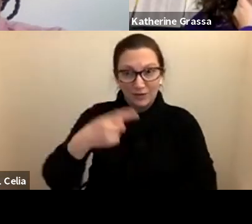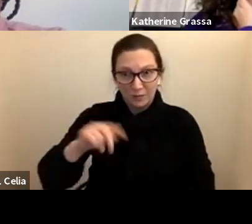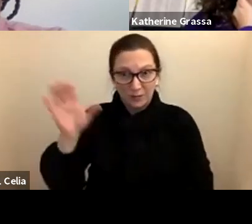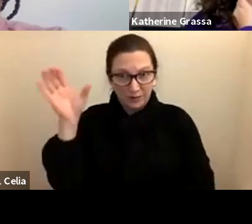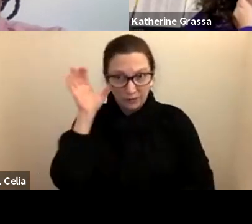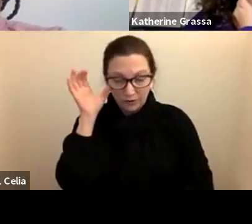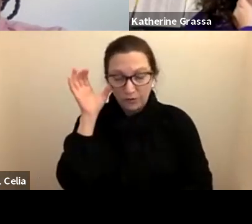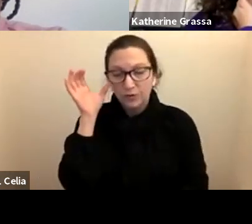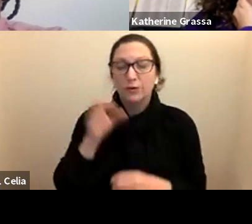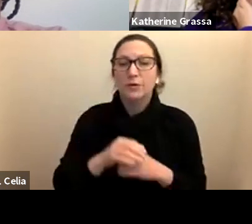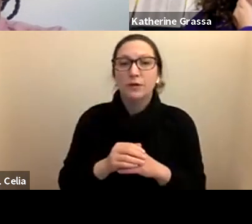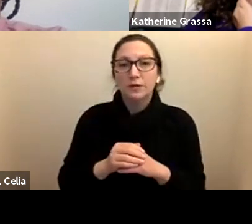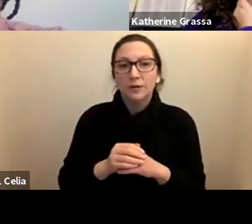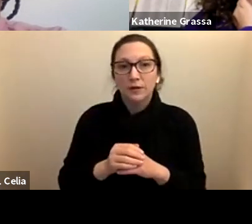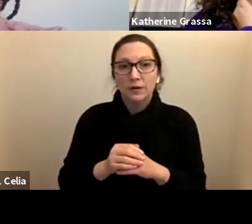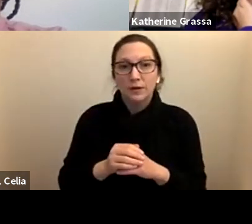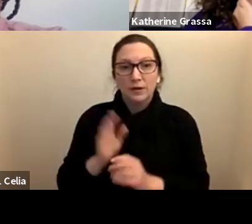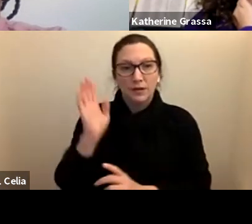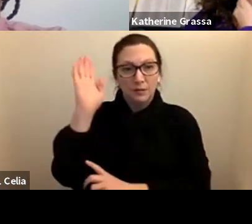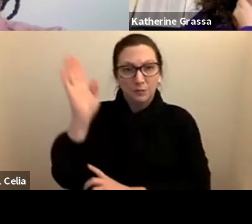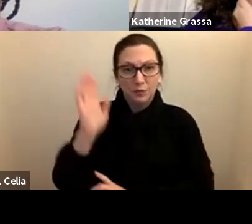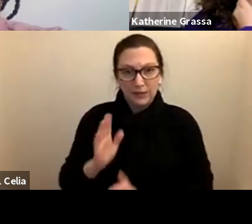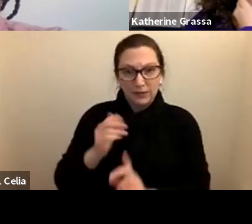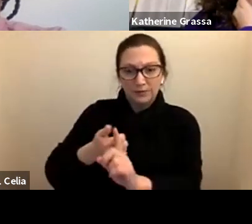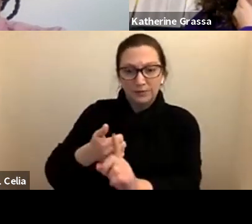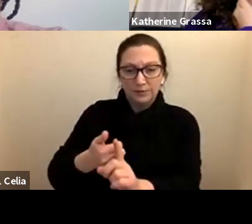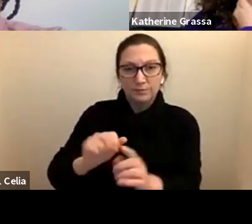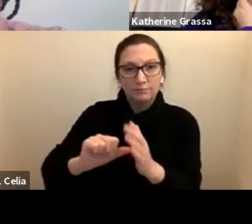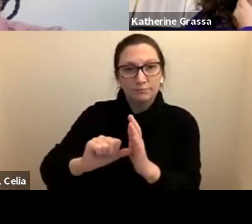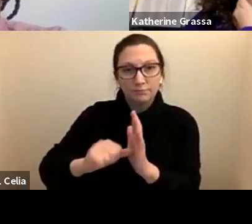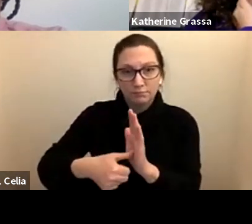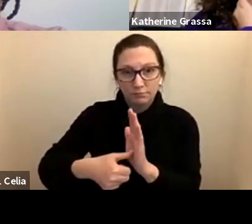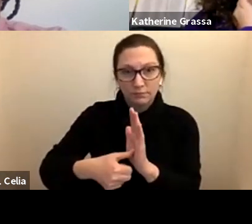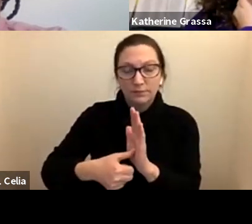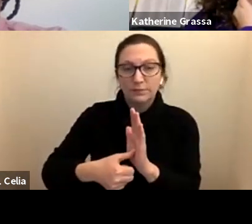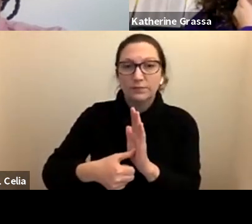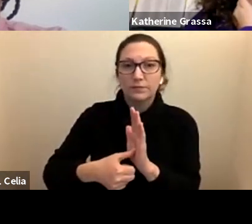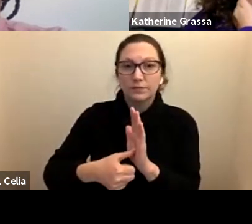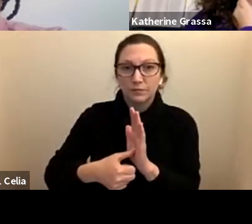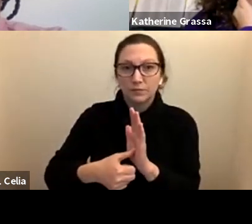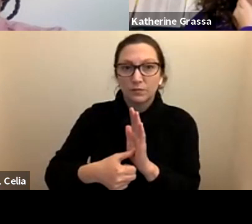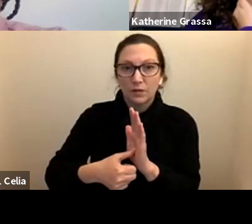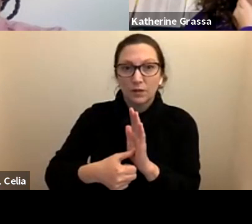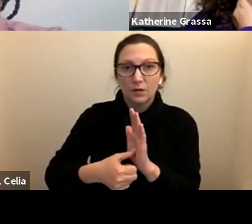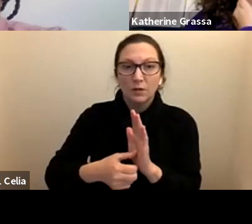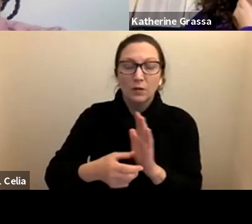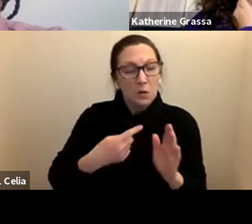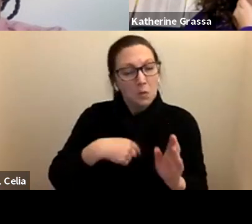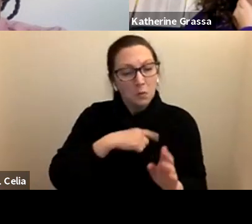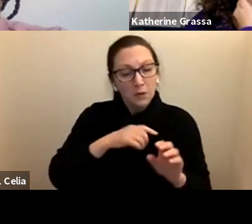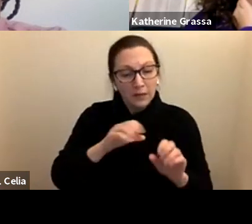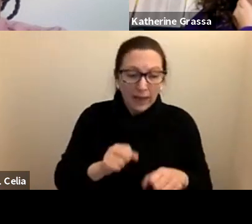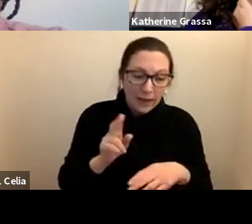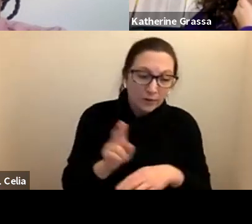to, our presenter emphasized that though we can use like zip codes or